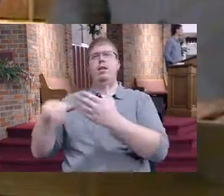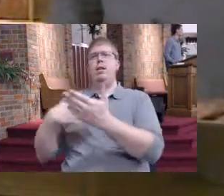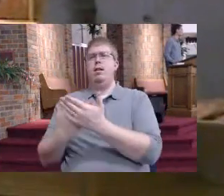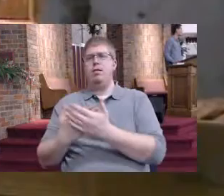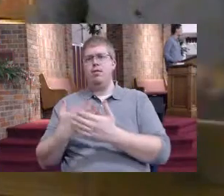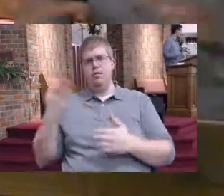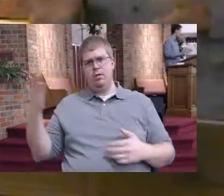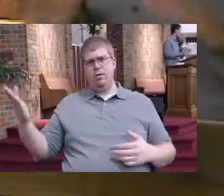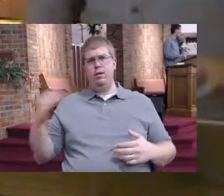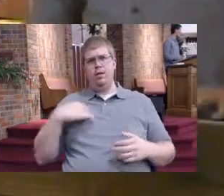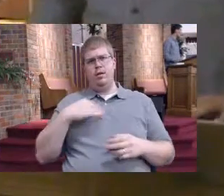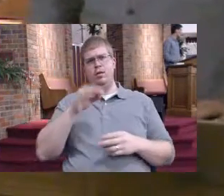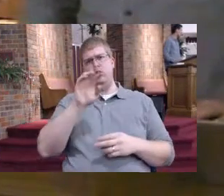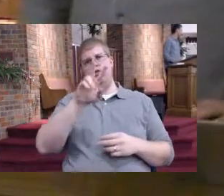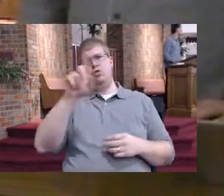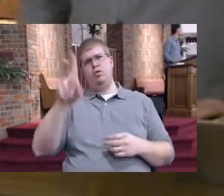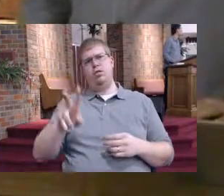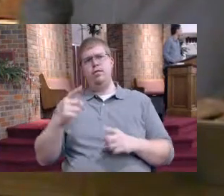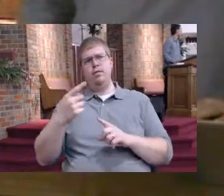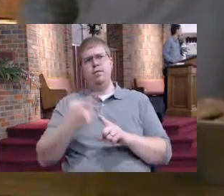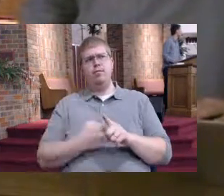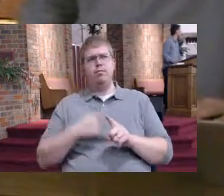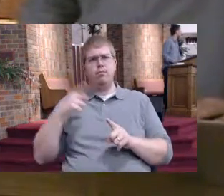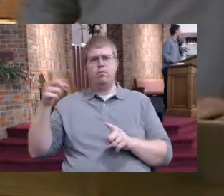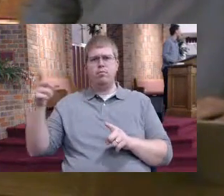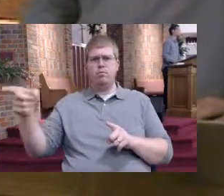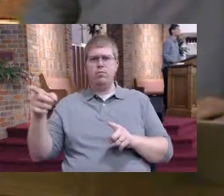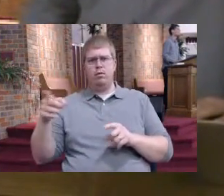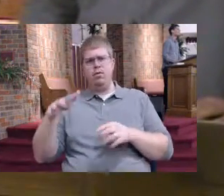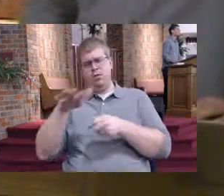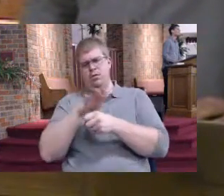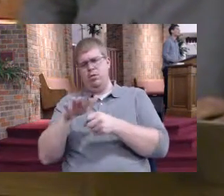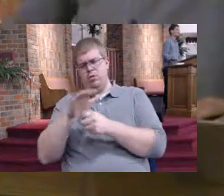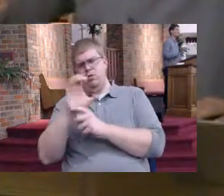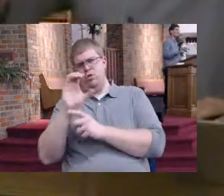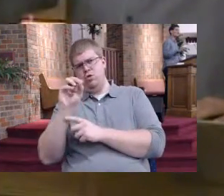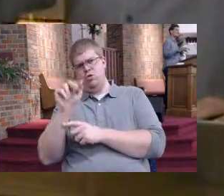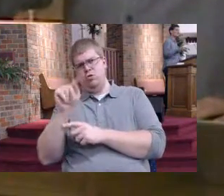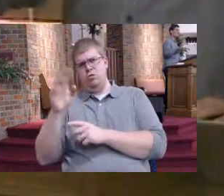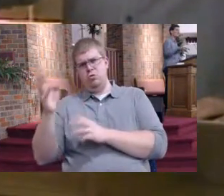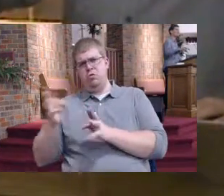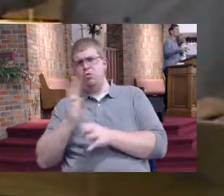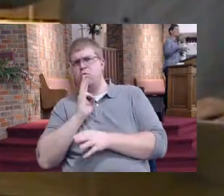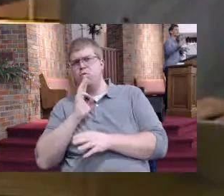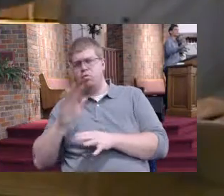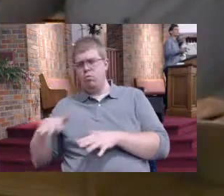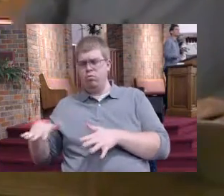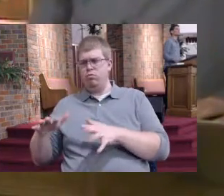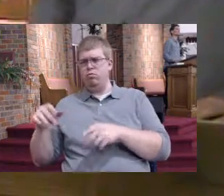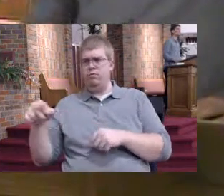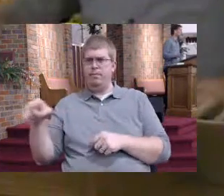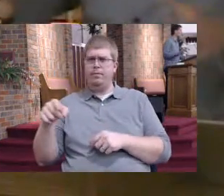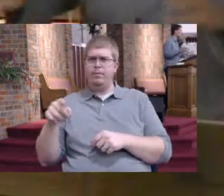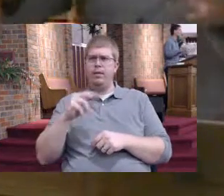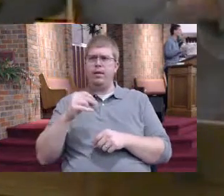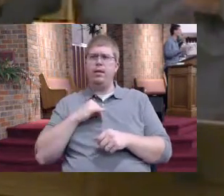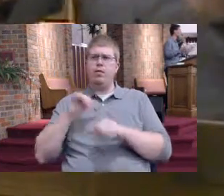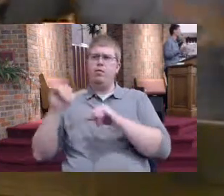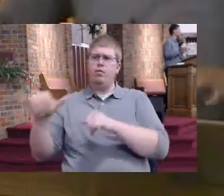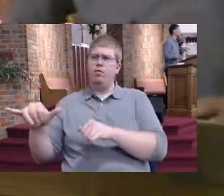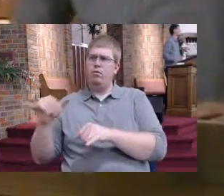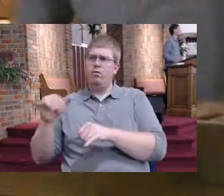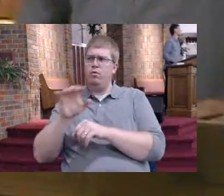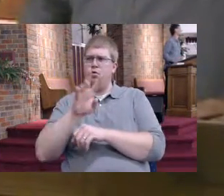which is on the coast. It's the major city there in Tanzania. And we spent that time as we were waiting for vehicles and